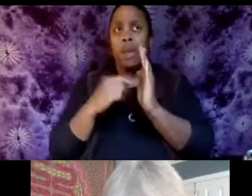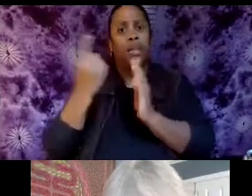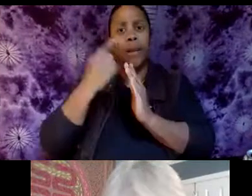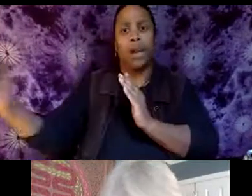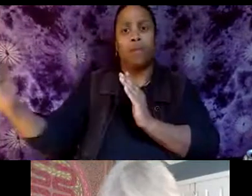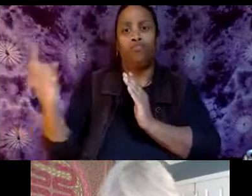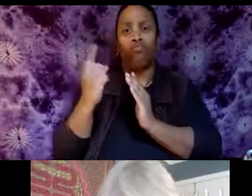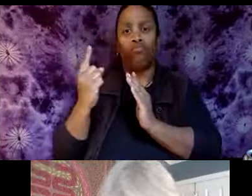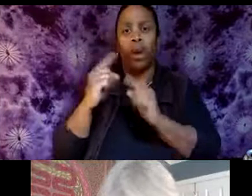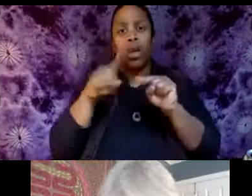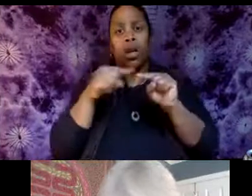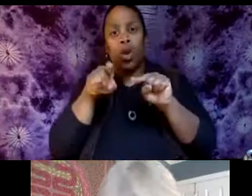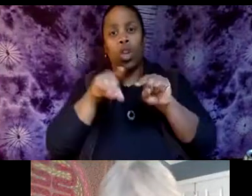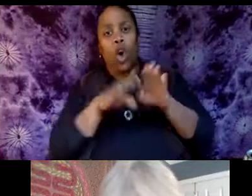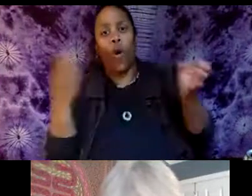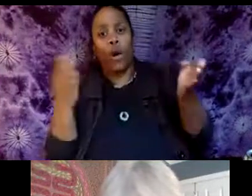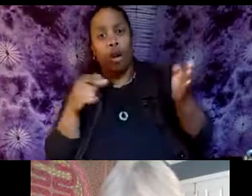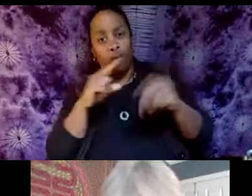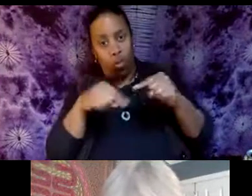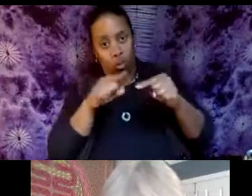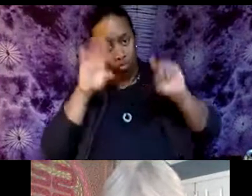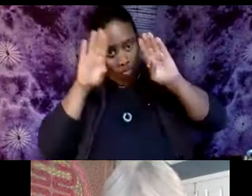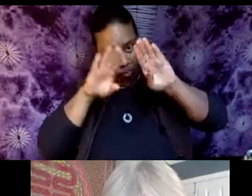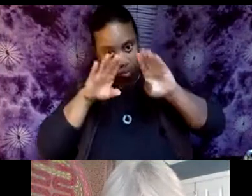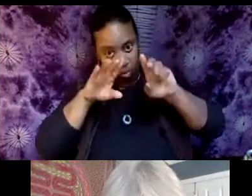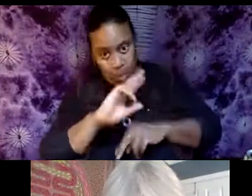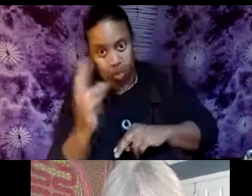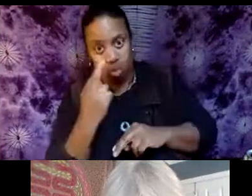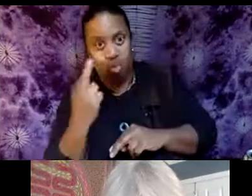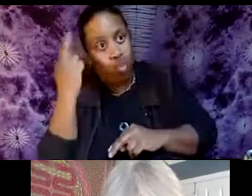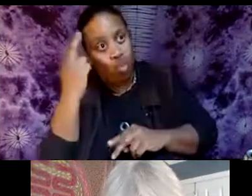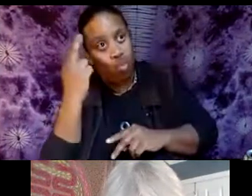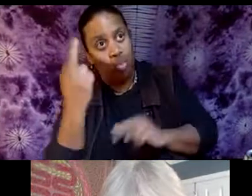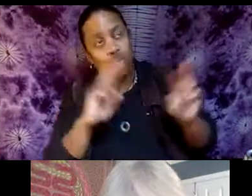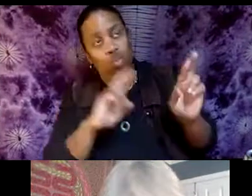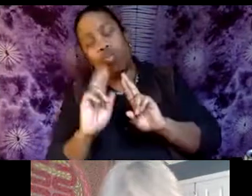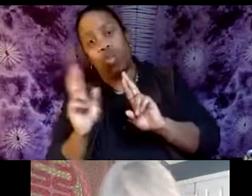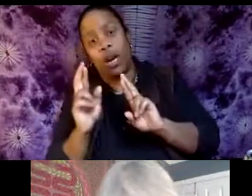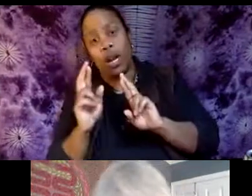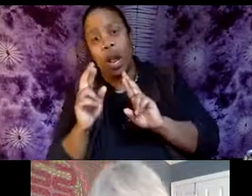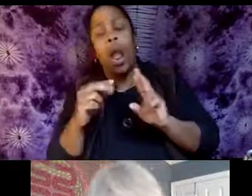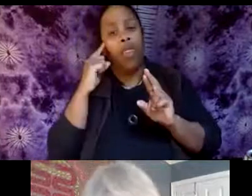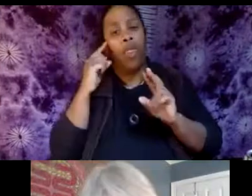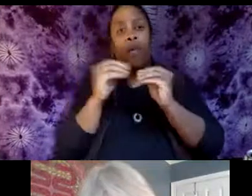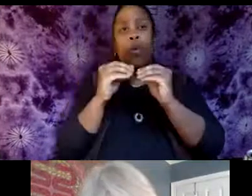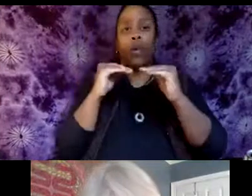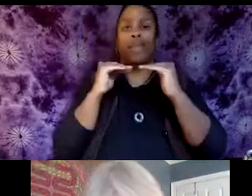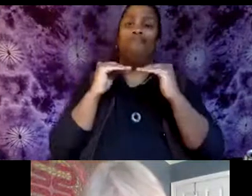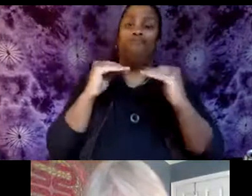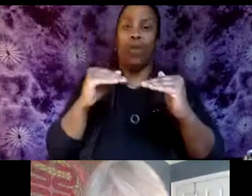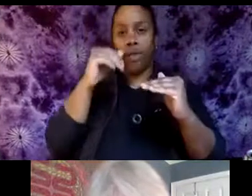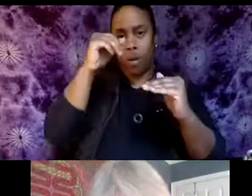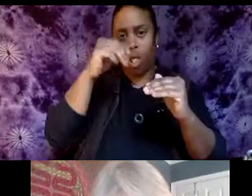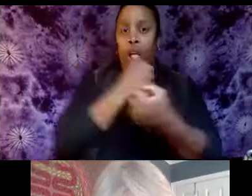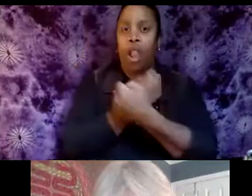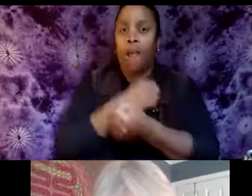you open up and are ready. And this is going to be a more stable, loving man who's going to kind of show you what love is really supposed to